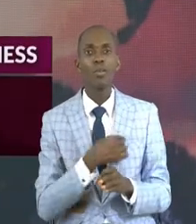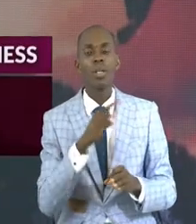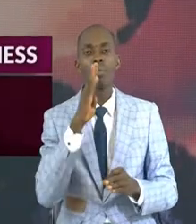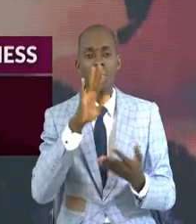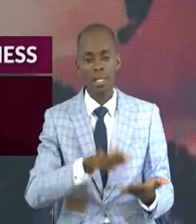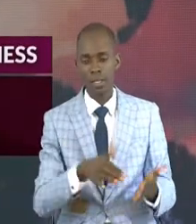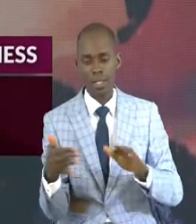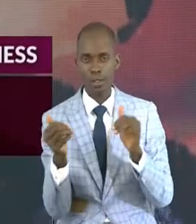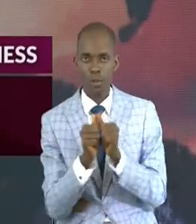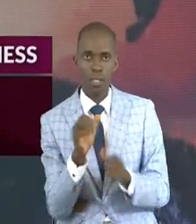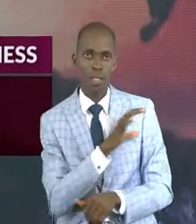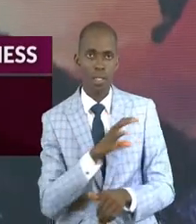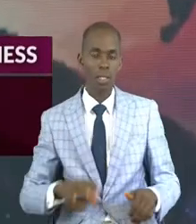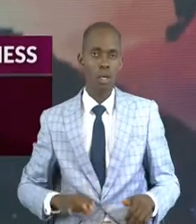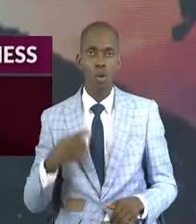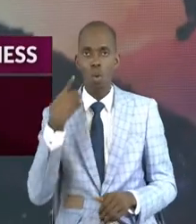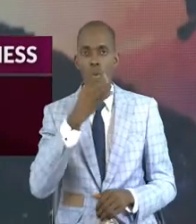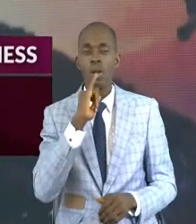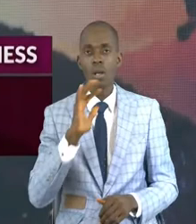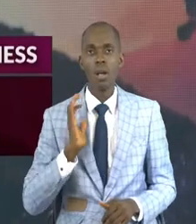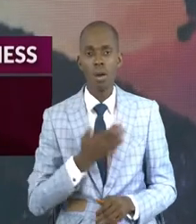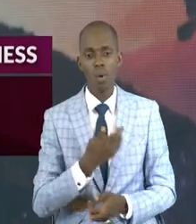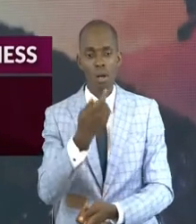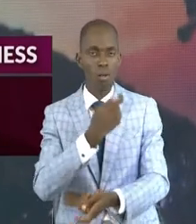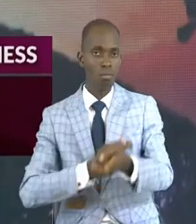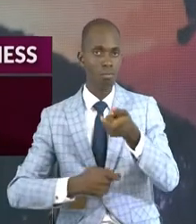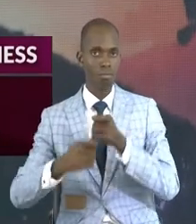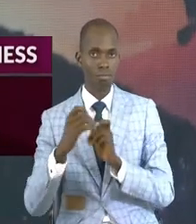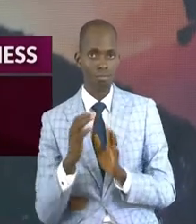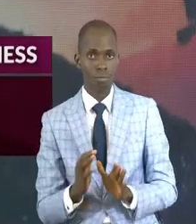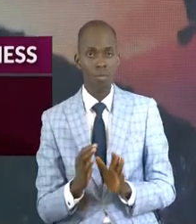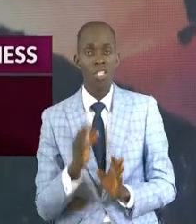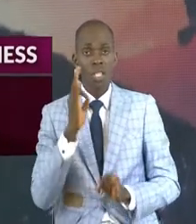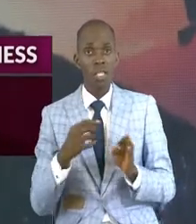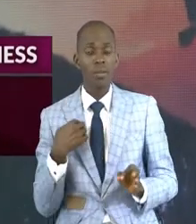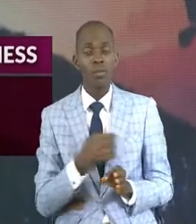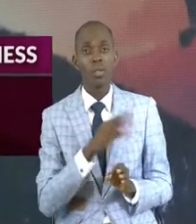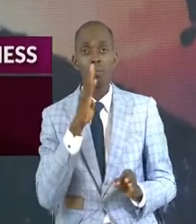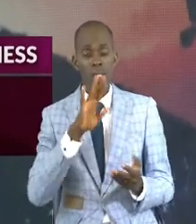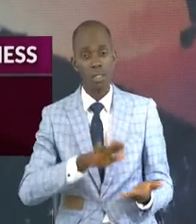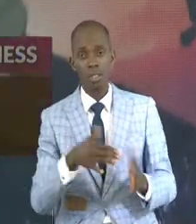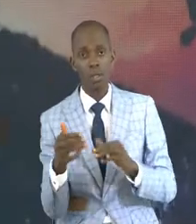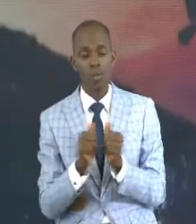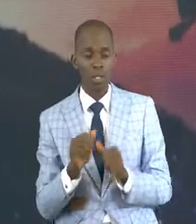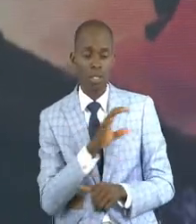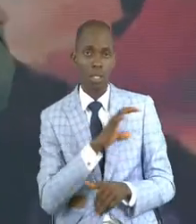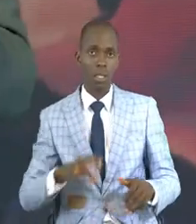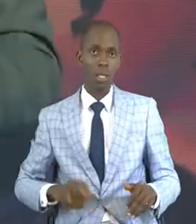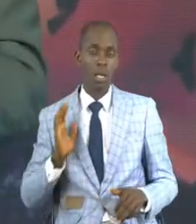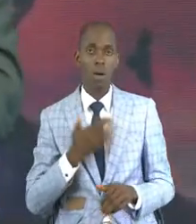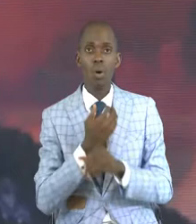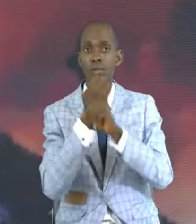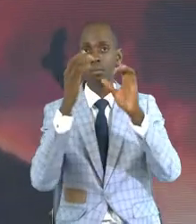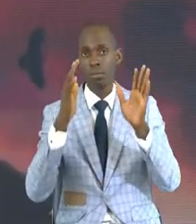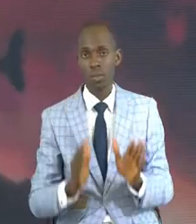Christ, our substitute. If we be dead with Christ, our Savior. If we be